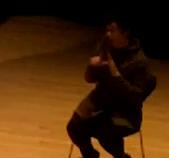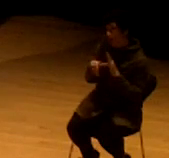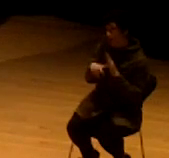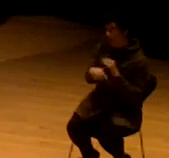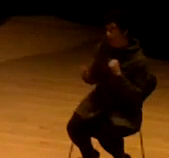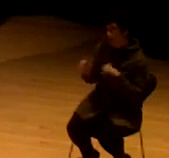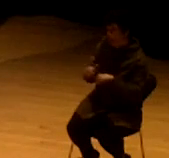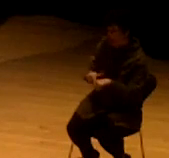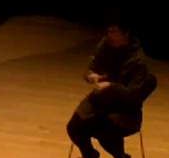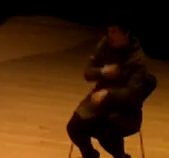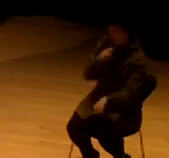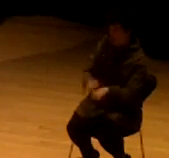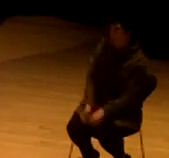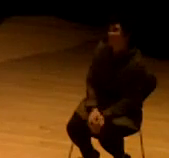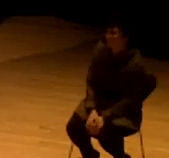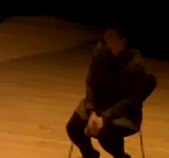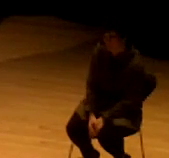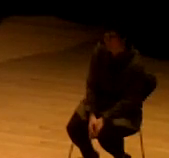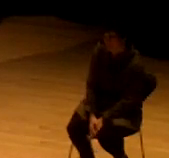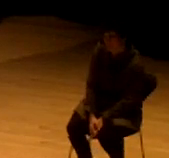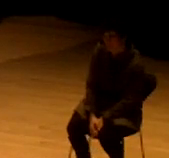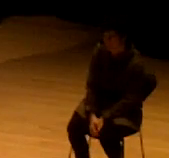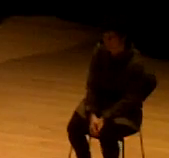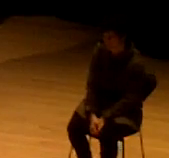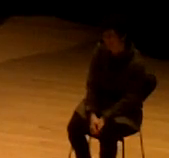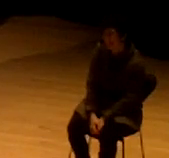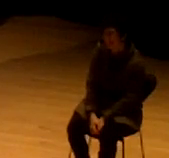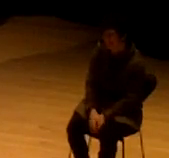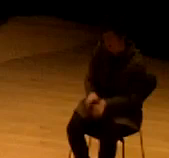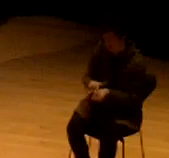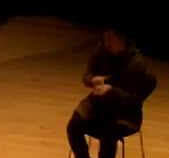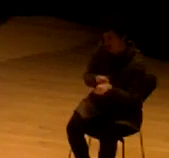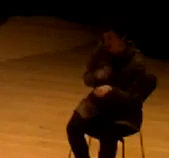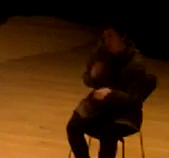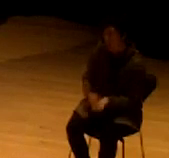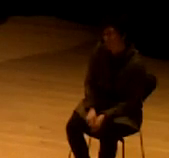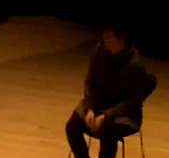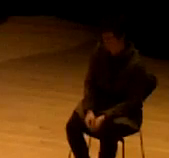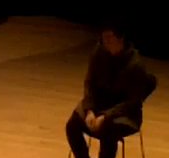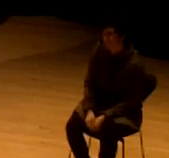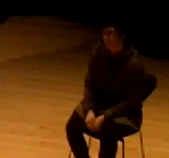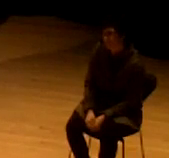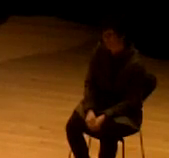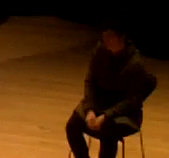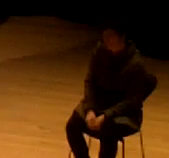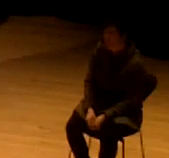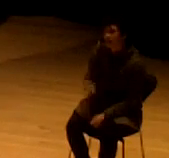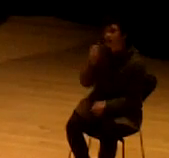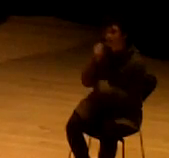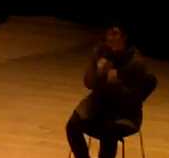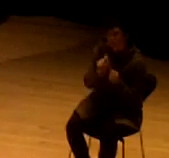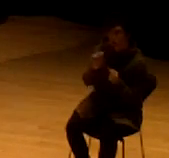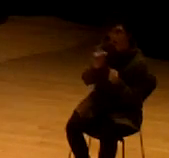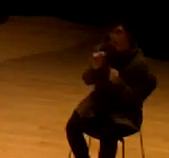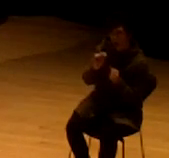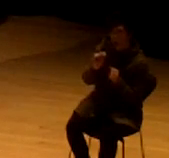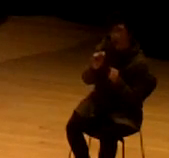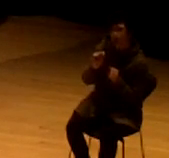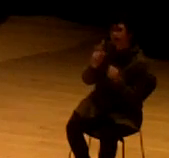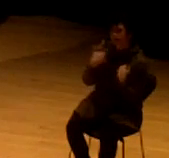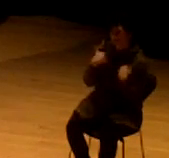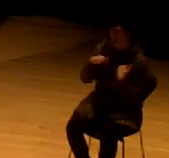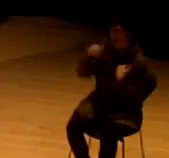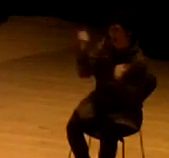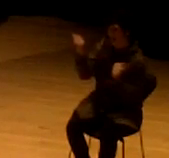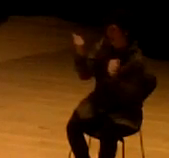Yeah. A very long time, and in increments, you know. Mm-hmm. Tamar did a whole other choreographic piece. I did